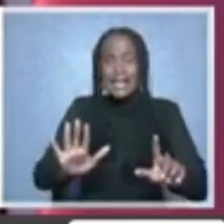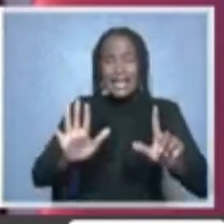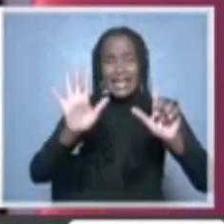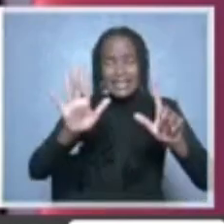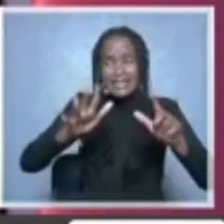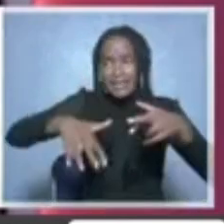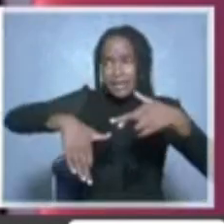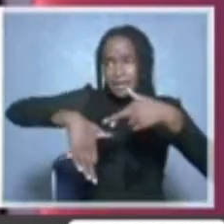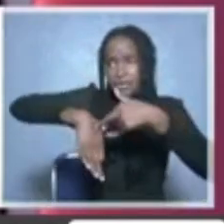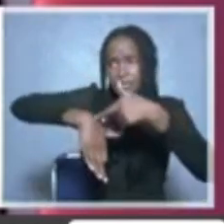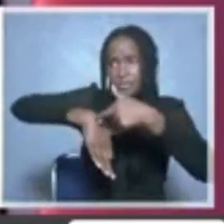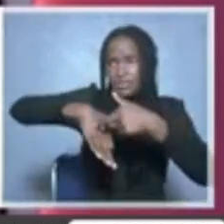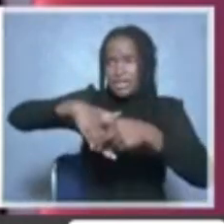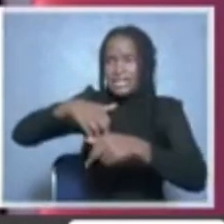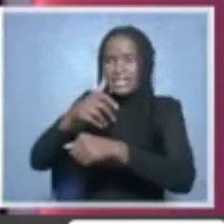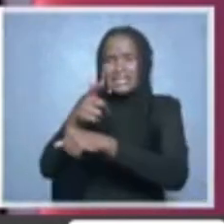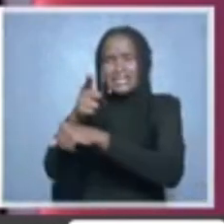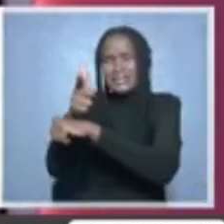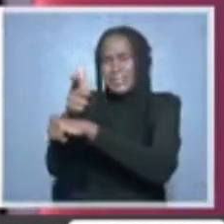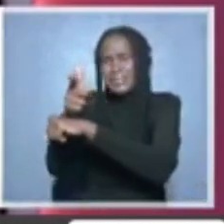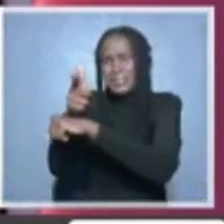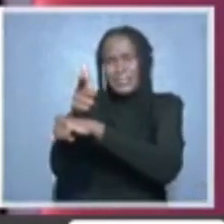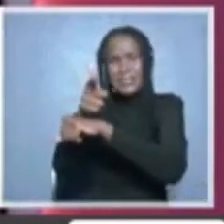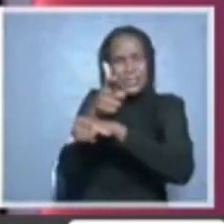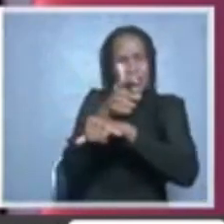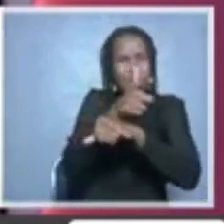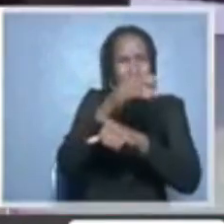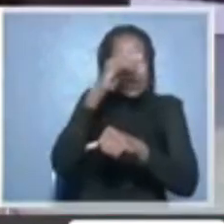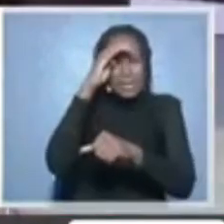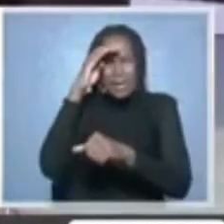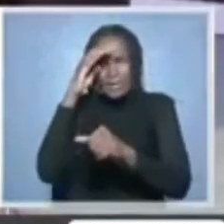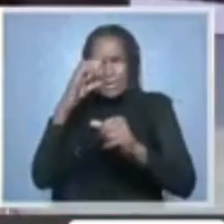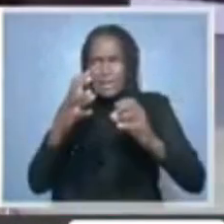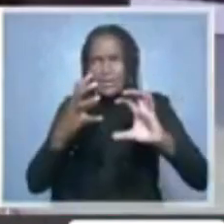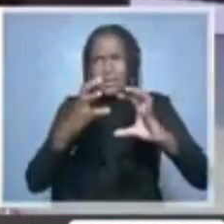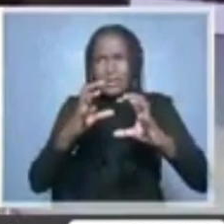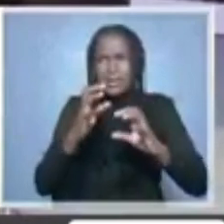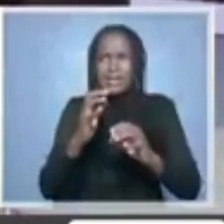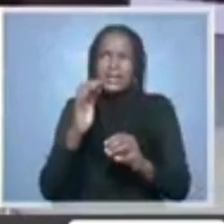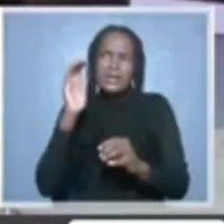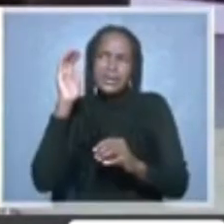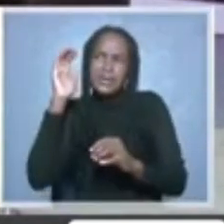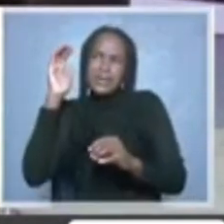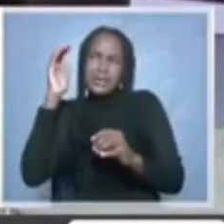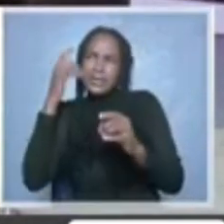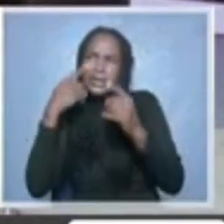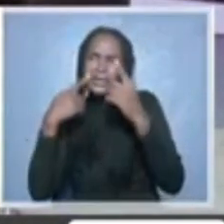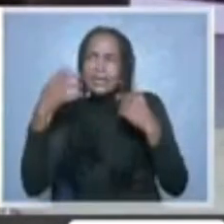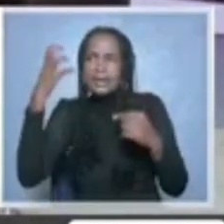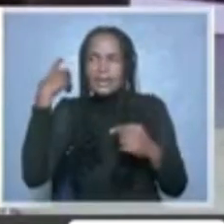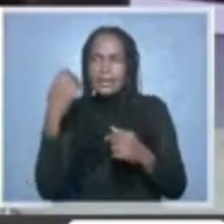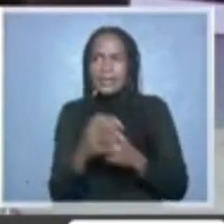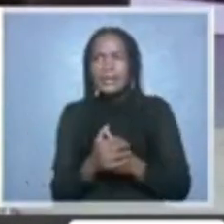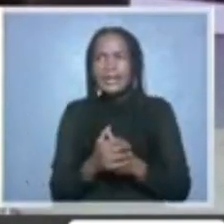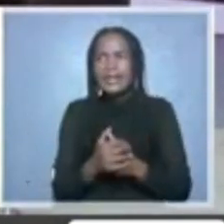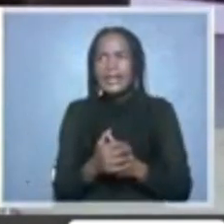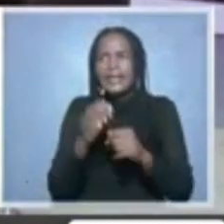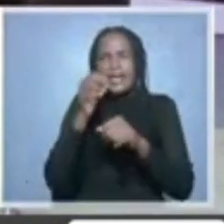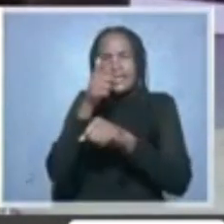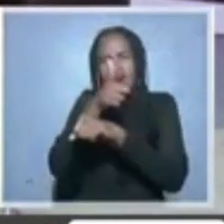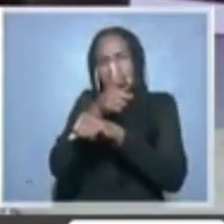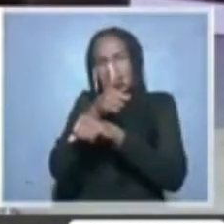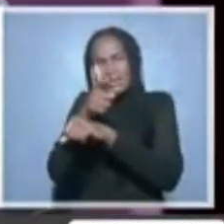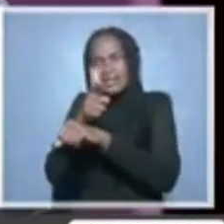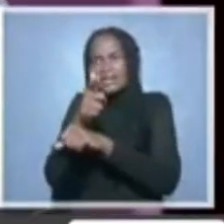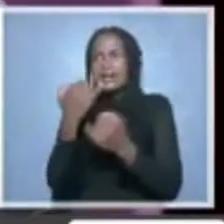the regions. How's the coverage gone so far, Mr. Similo, and what has been some of the key moments that we've been able to capture? Yeah,